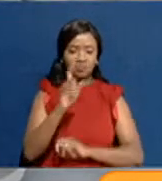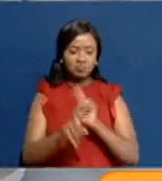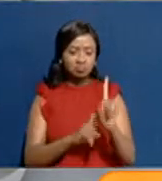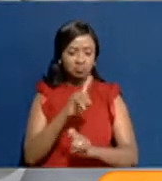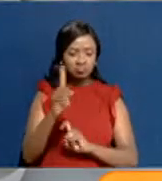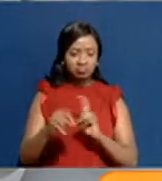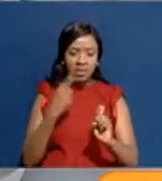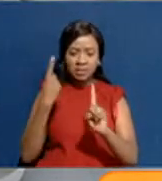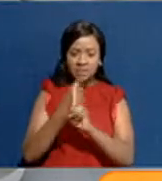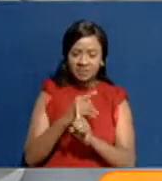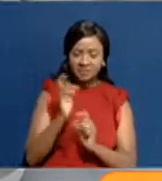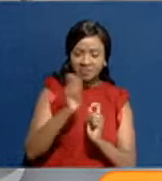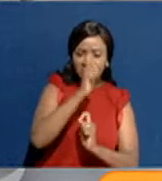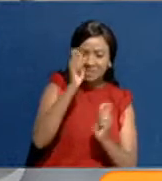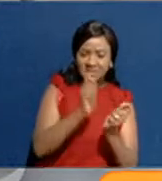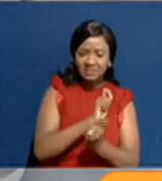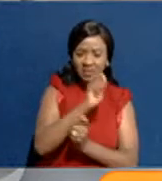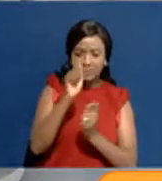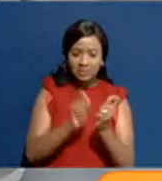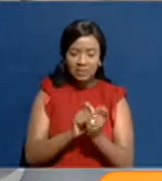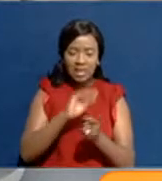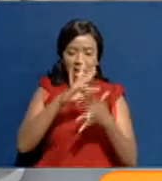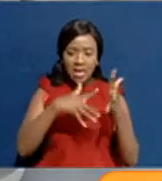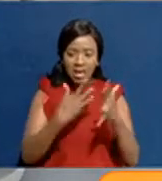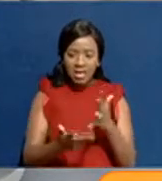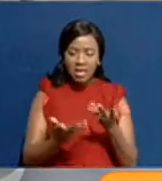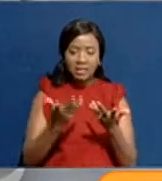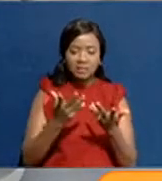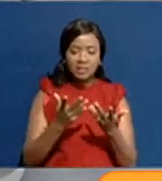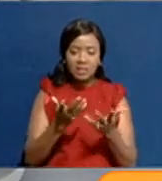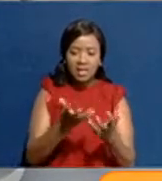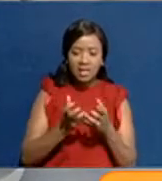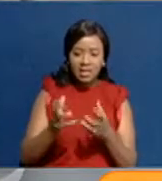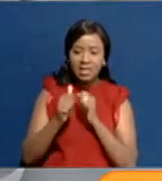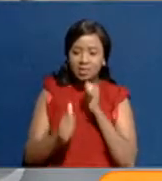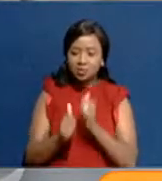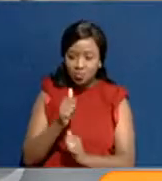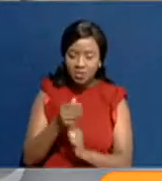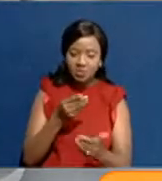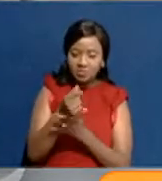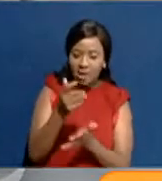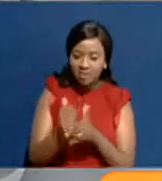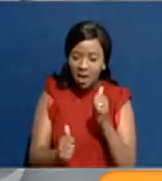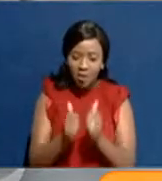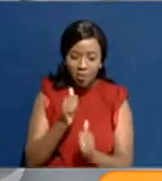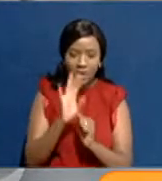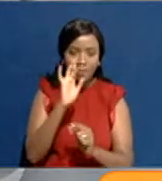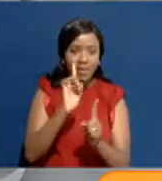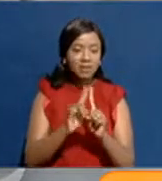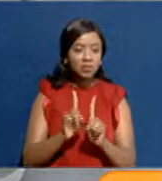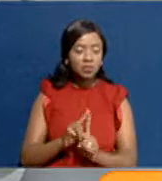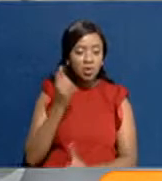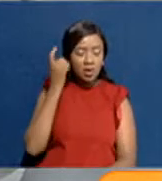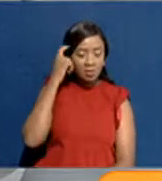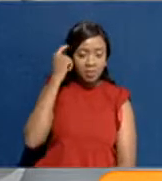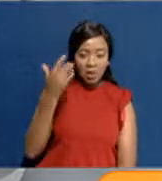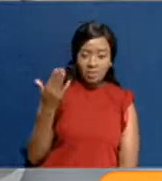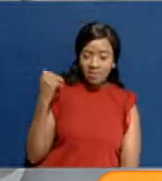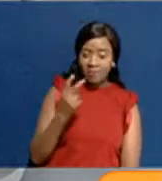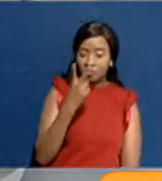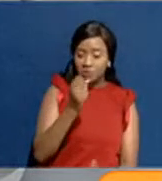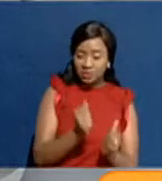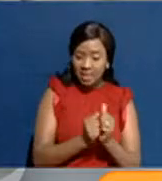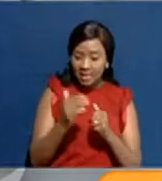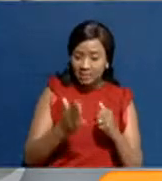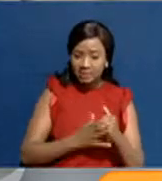the specifications on which type of nets was supposed to be procured. And as I've said, in 2019, the Kenya government and Global